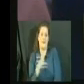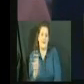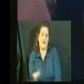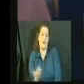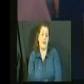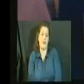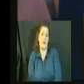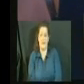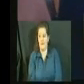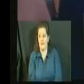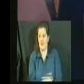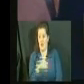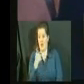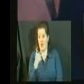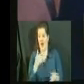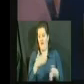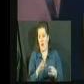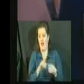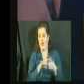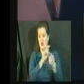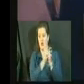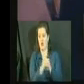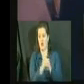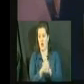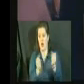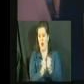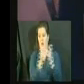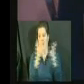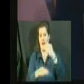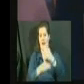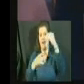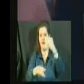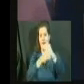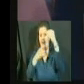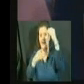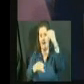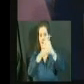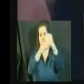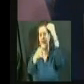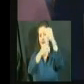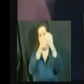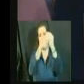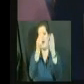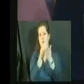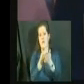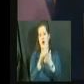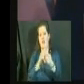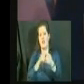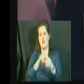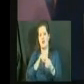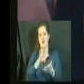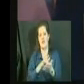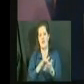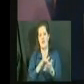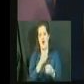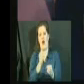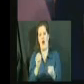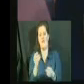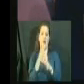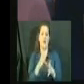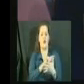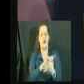you have ways to correct that without adding money to the central office staff and the supervisors and all those